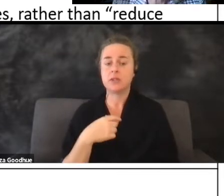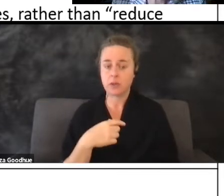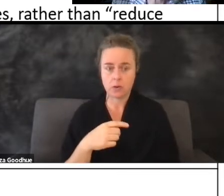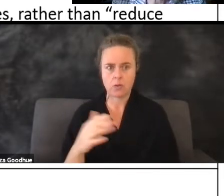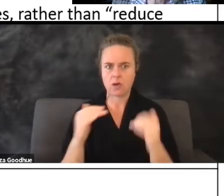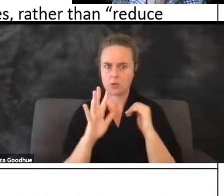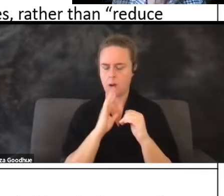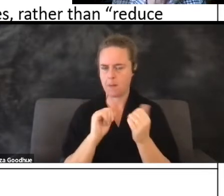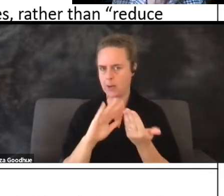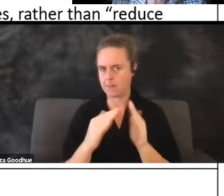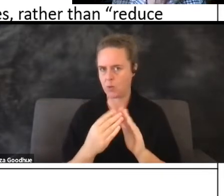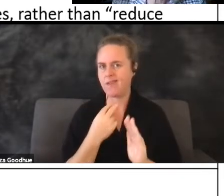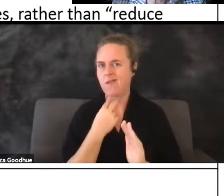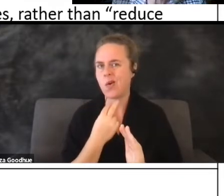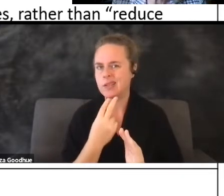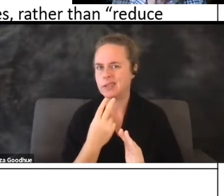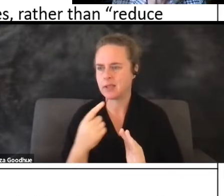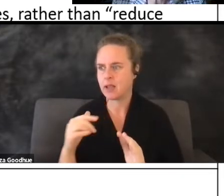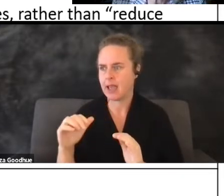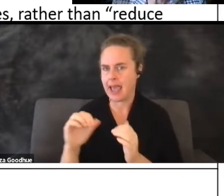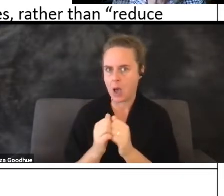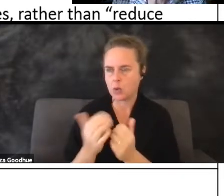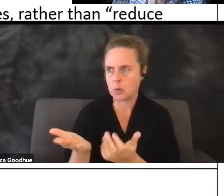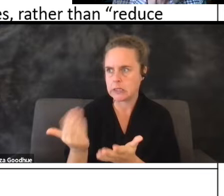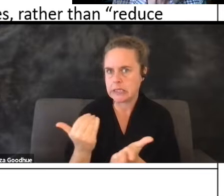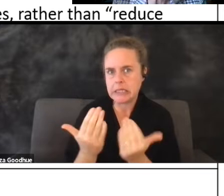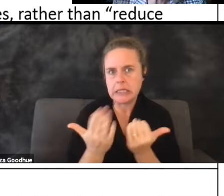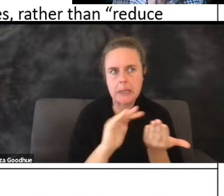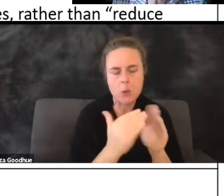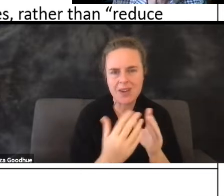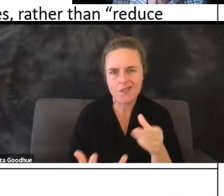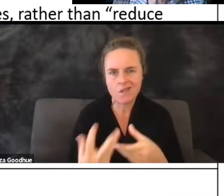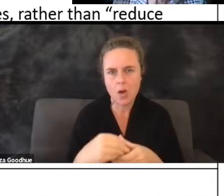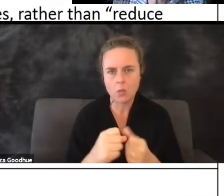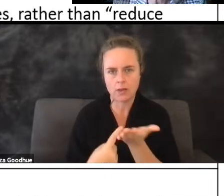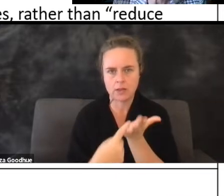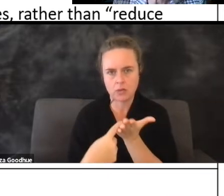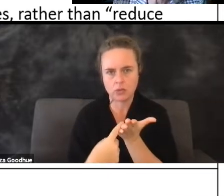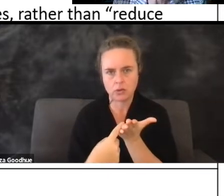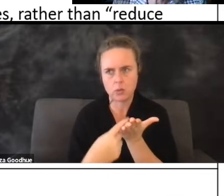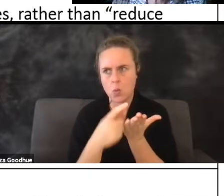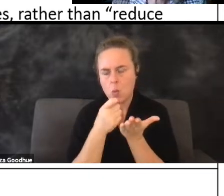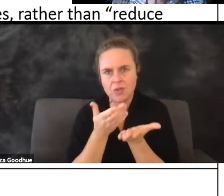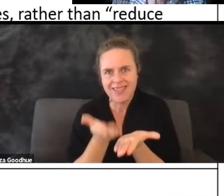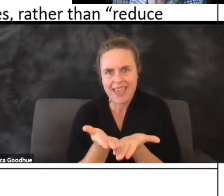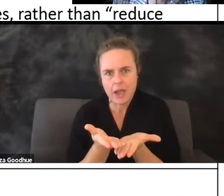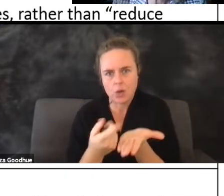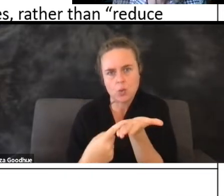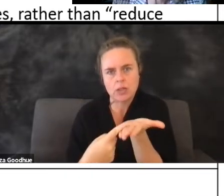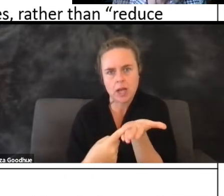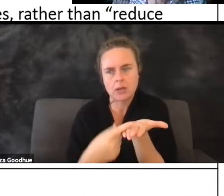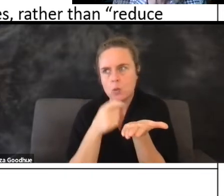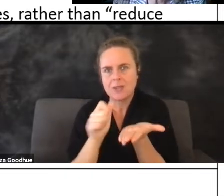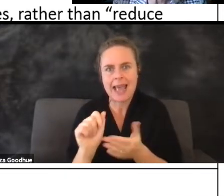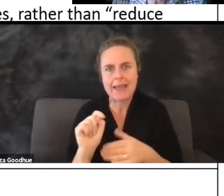discussion, and really thinking more about like who's at the table, who's at meetings, but